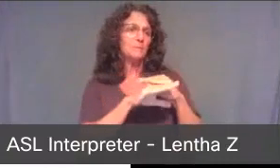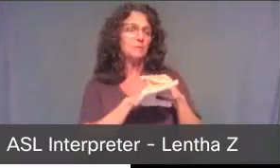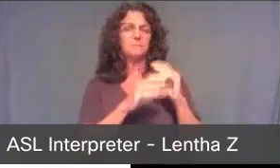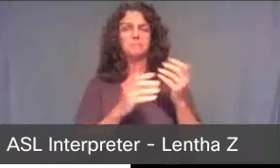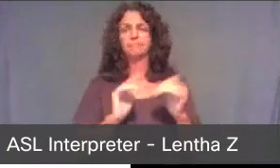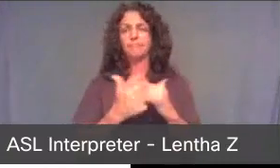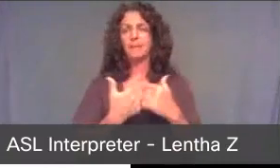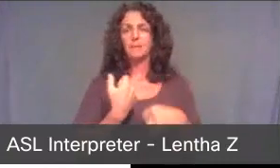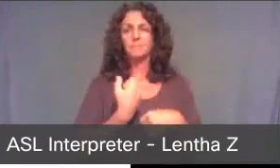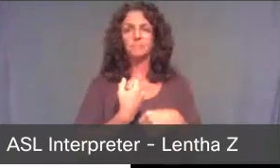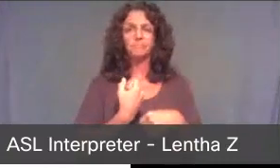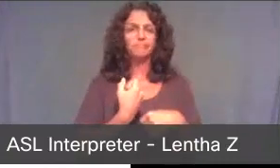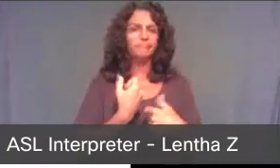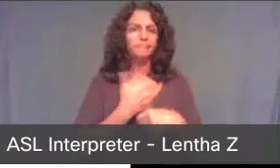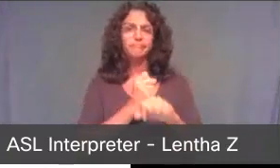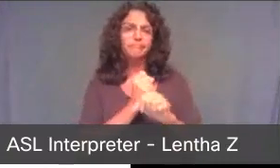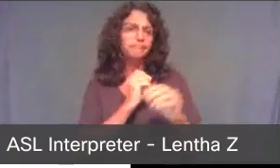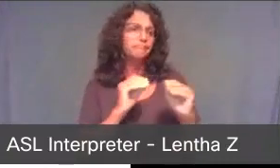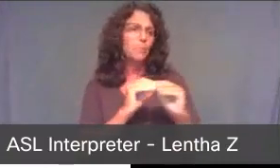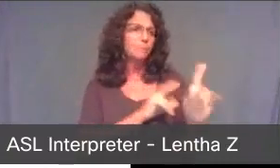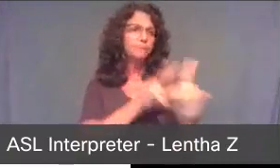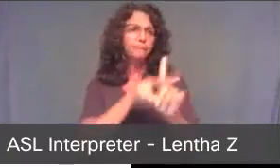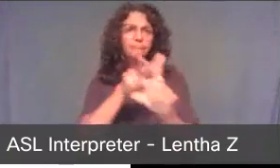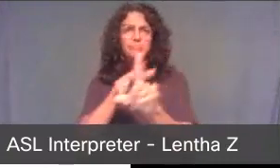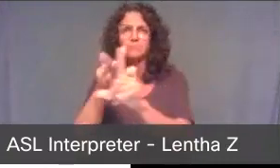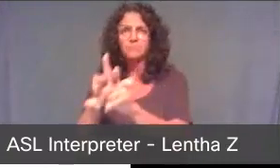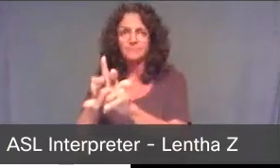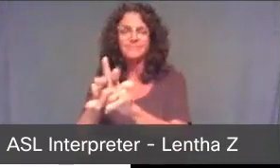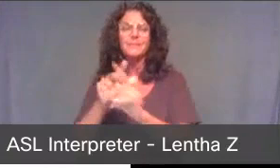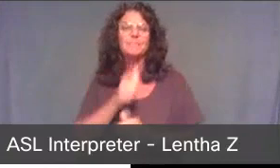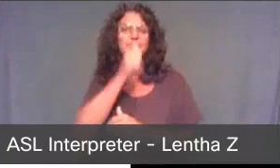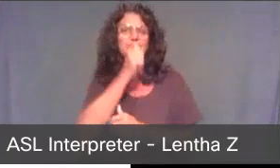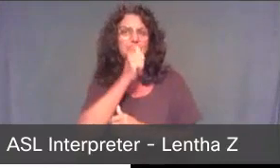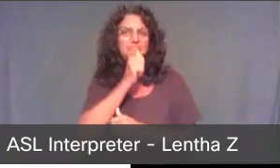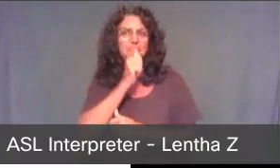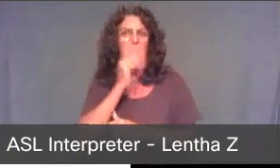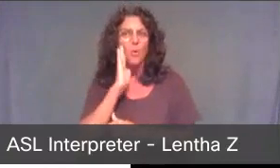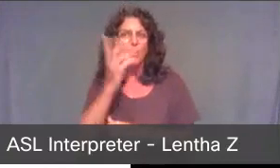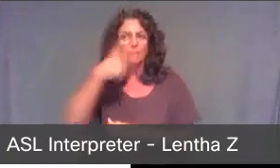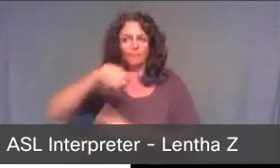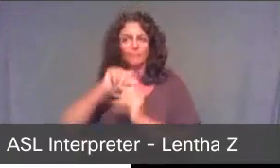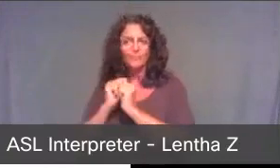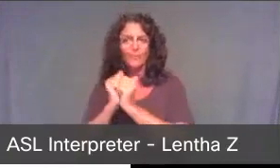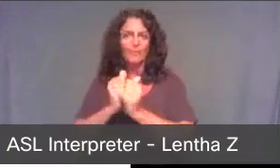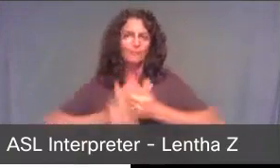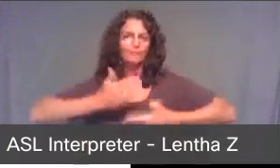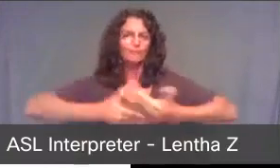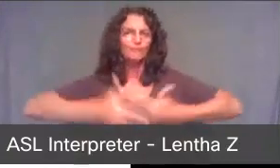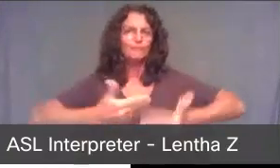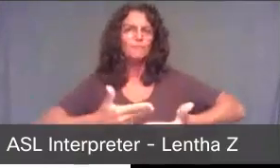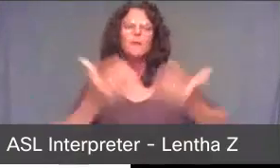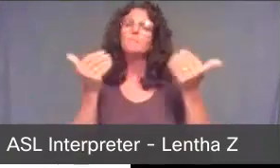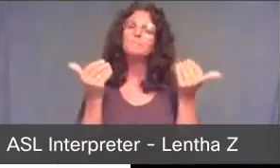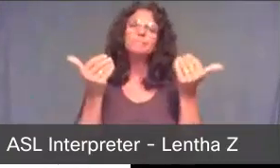so we're gonna go through this together. Bear with me. Please feel free to chat